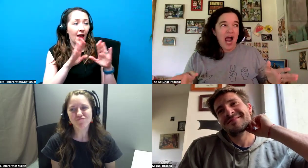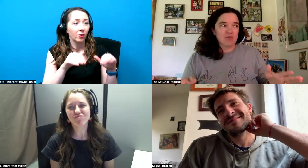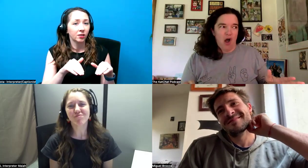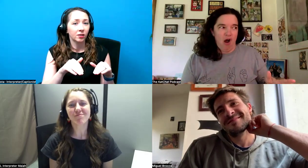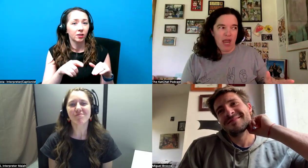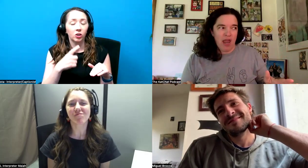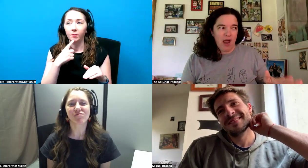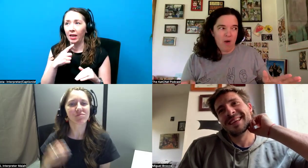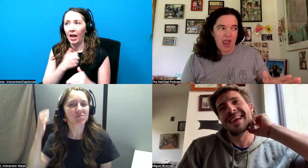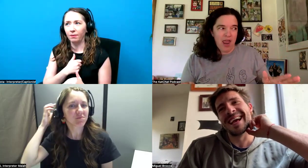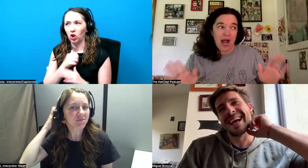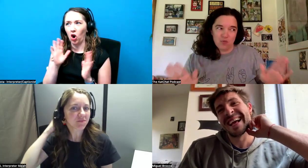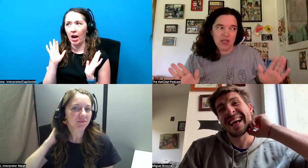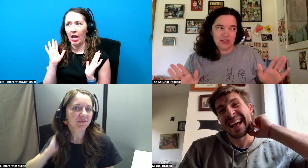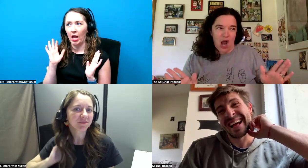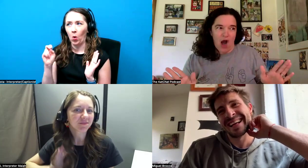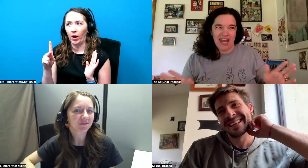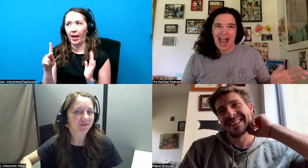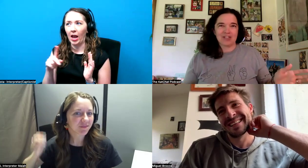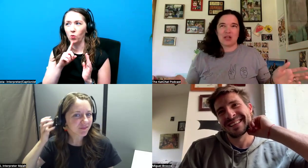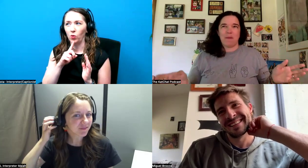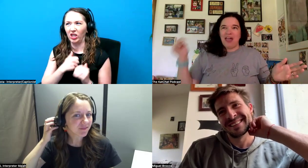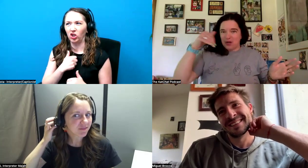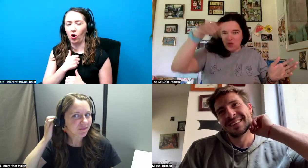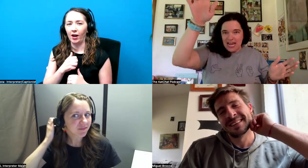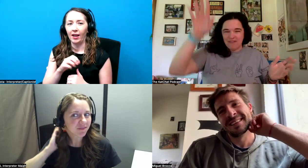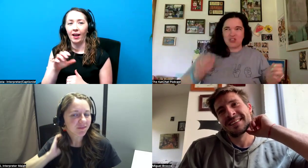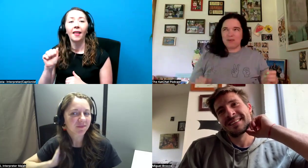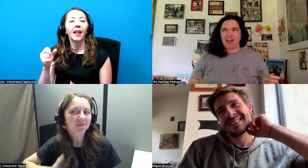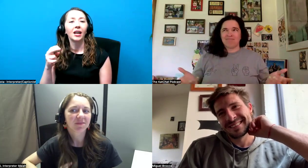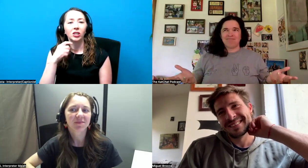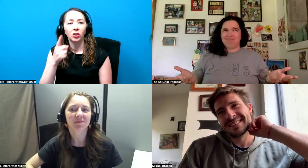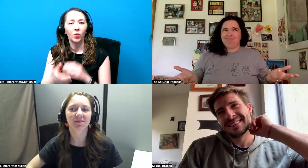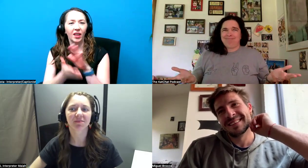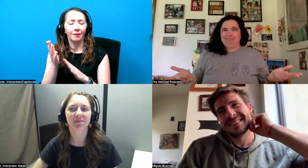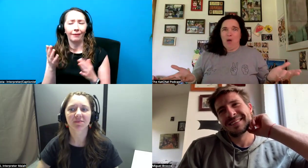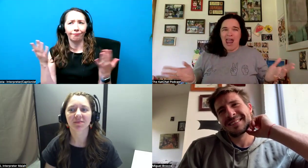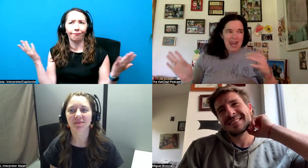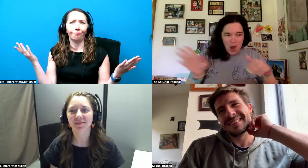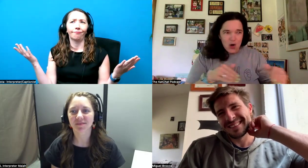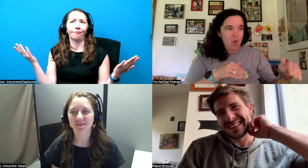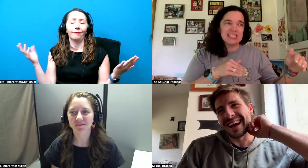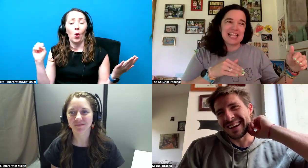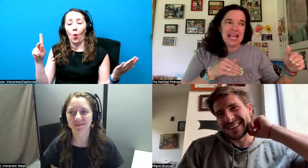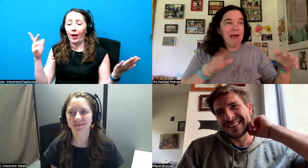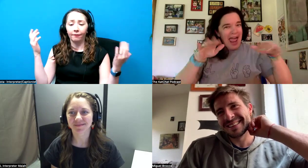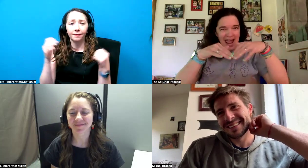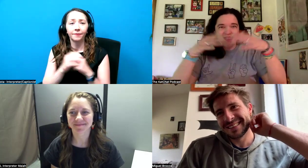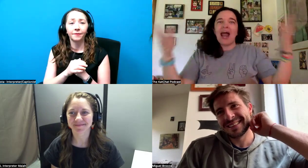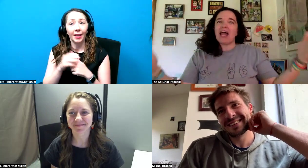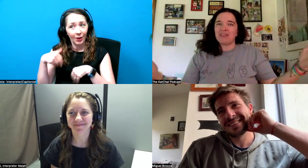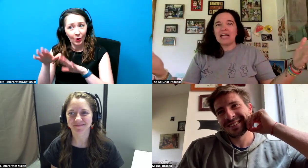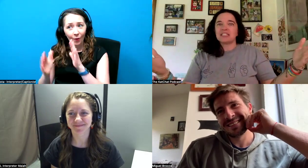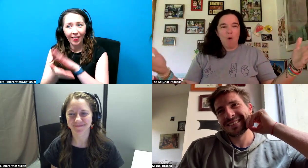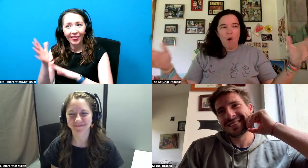like, I'm dying. Okay, I'm really dying. And ask you that you leave, and she be like, okay, go yeah, to sleep.